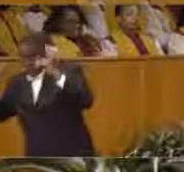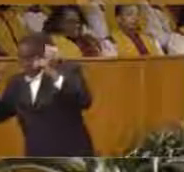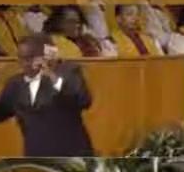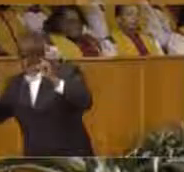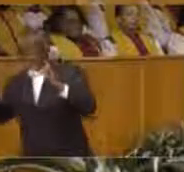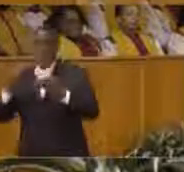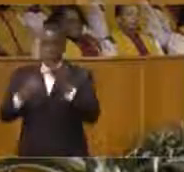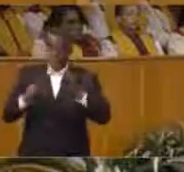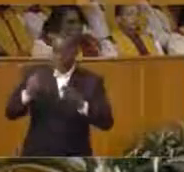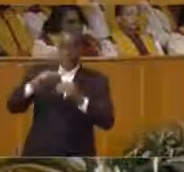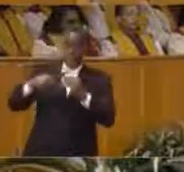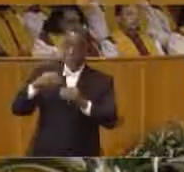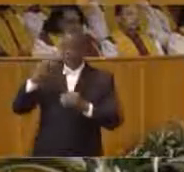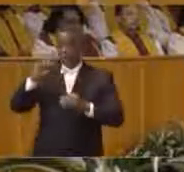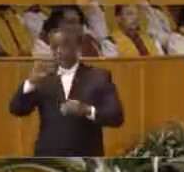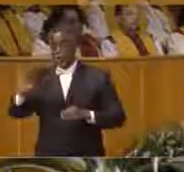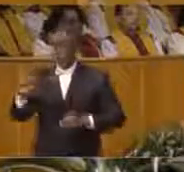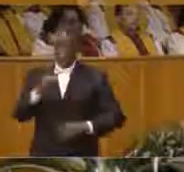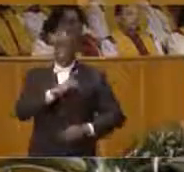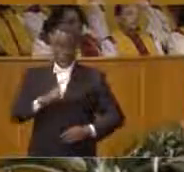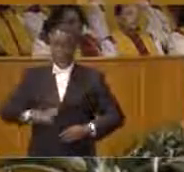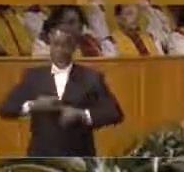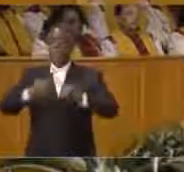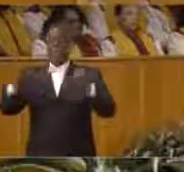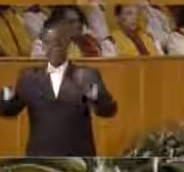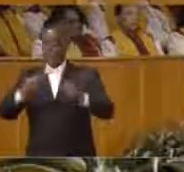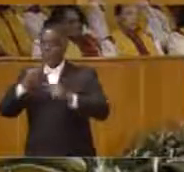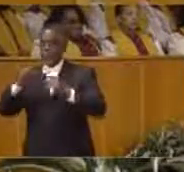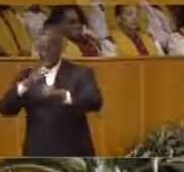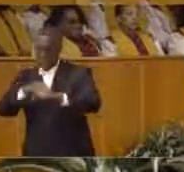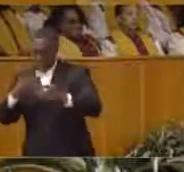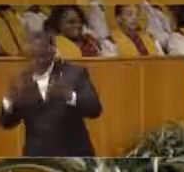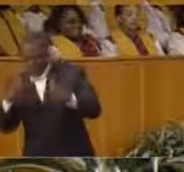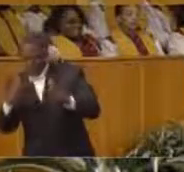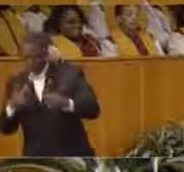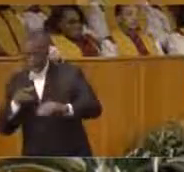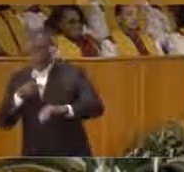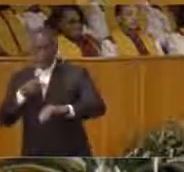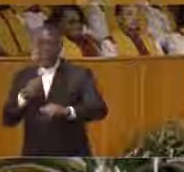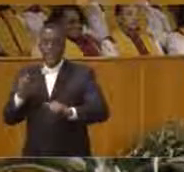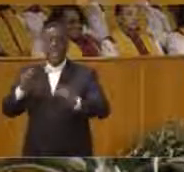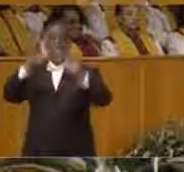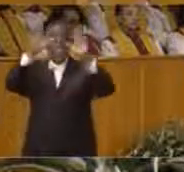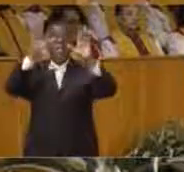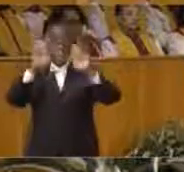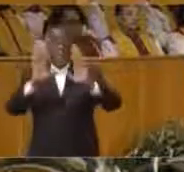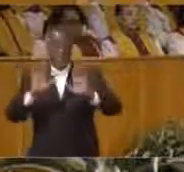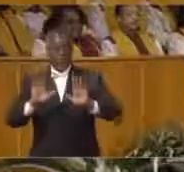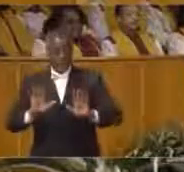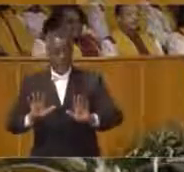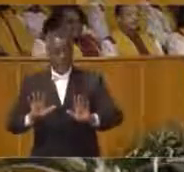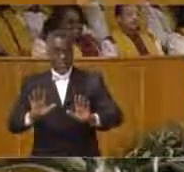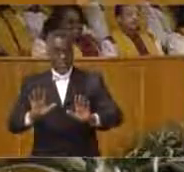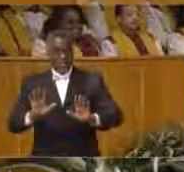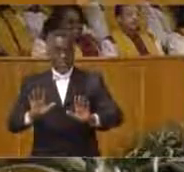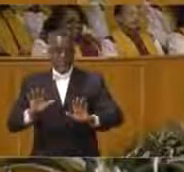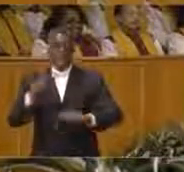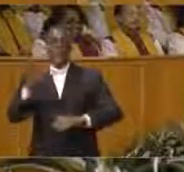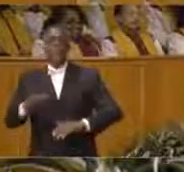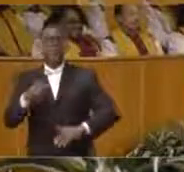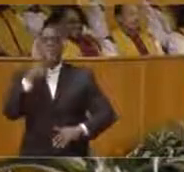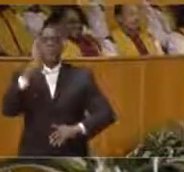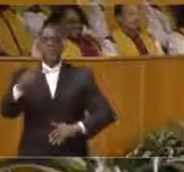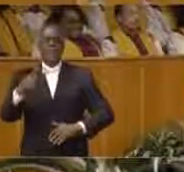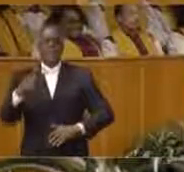about Noah, could have been about David. But by the time it was over, every Sunday, he would